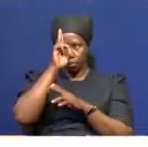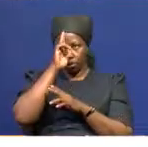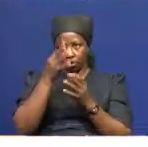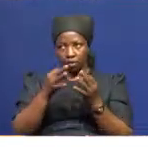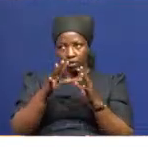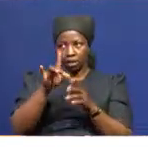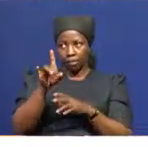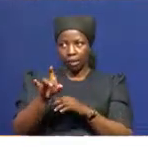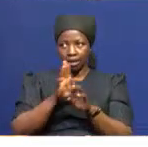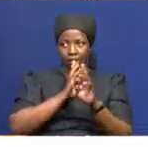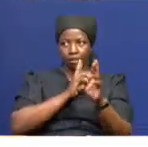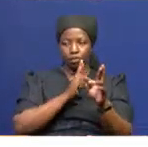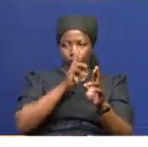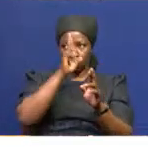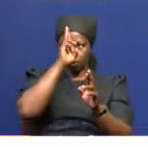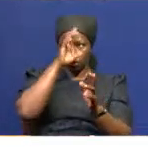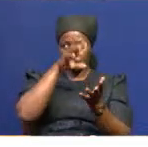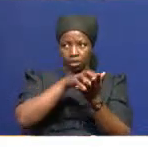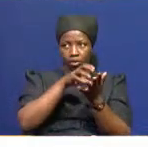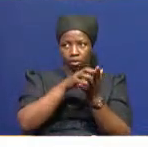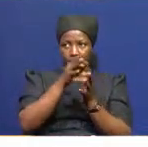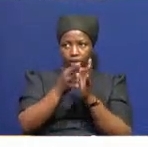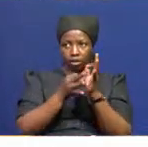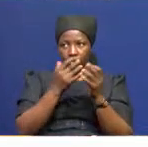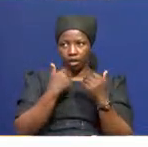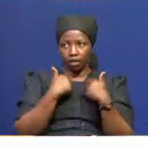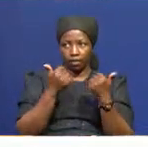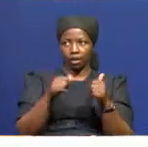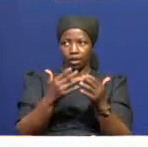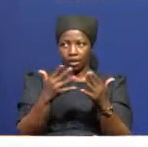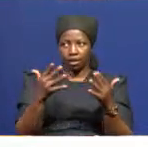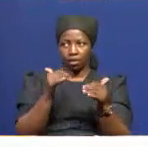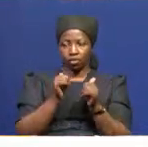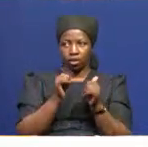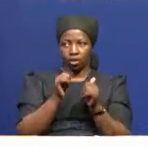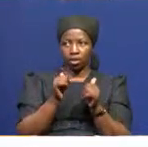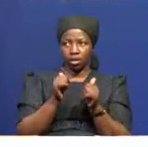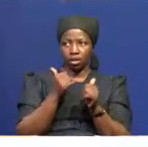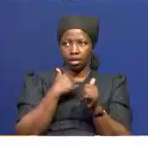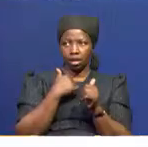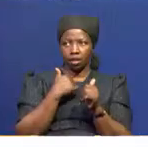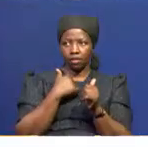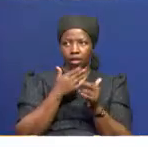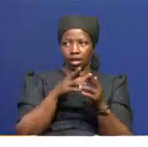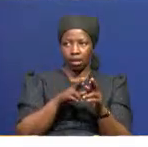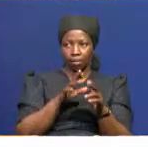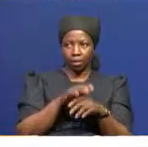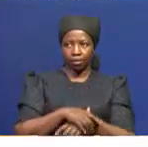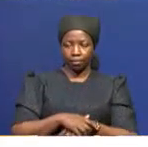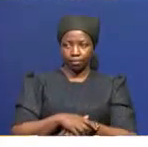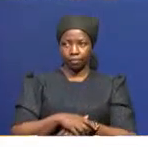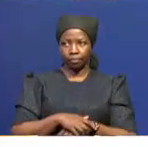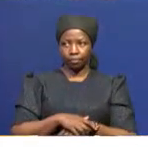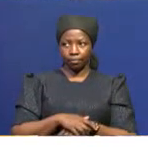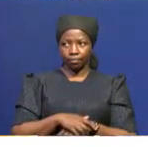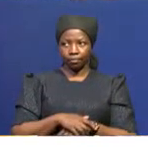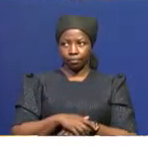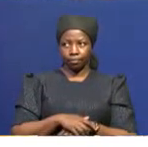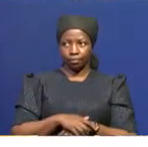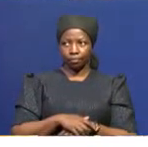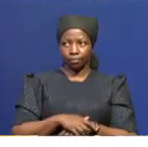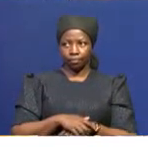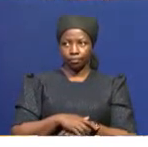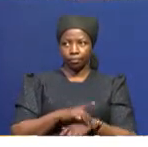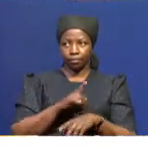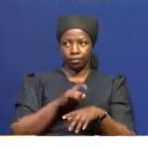to a police station if there is something, even a complaint. in the run-up to the death of